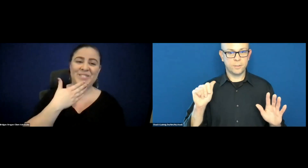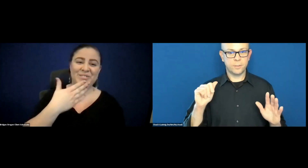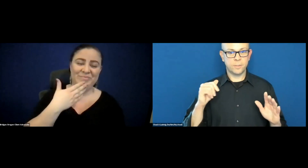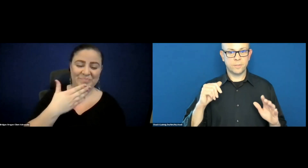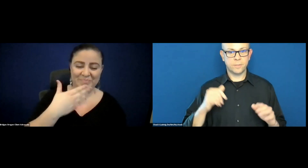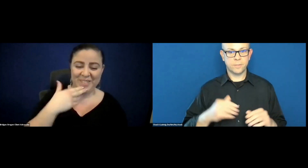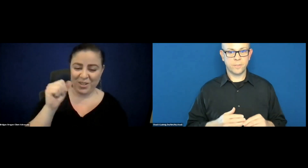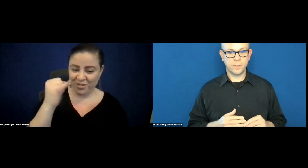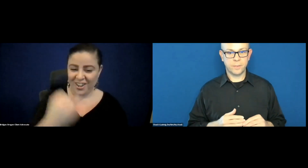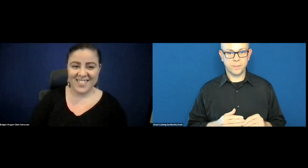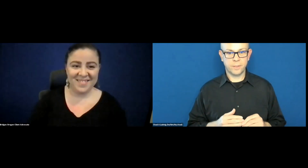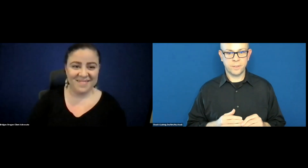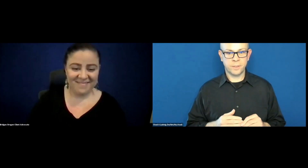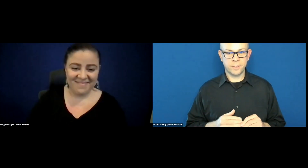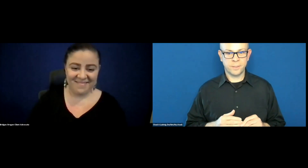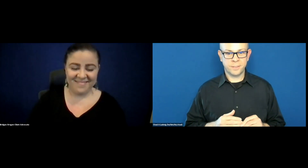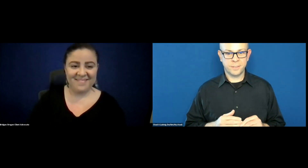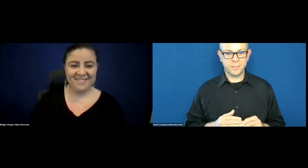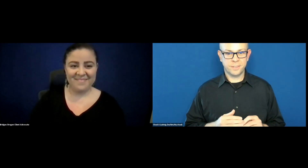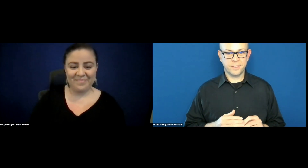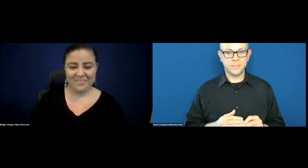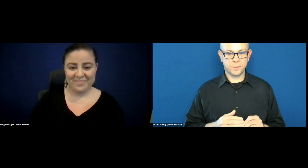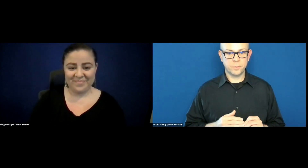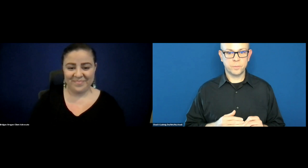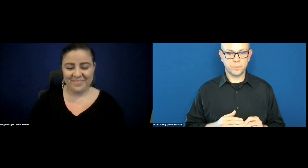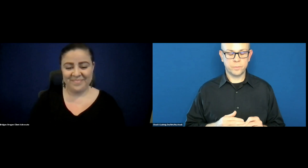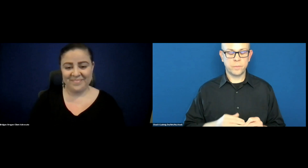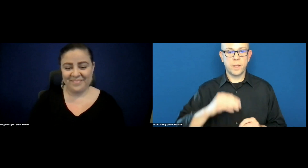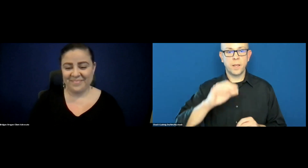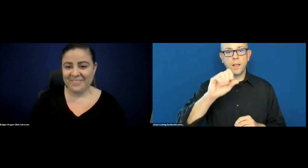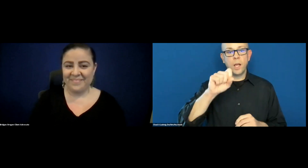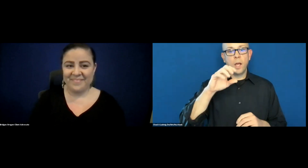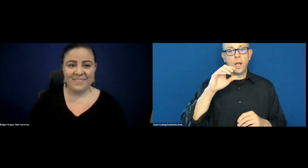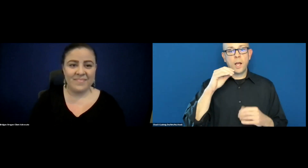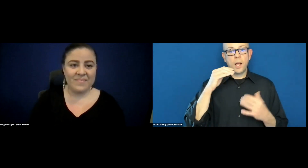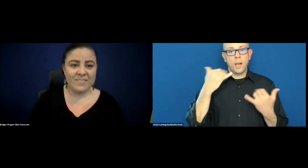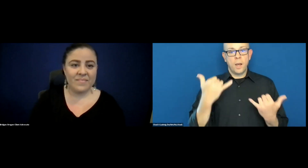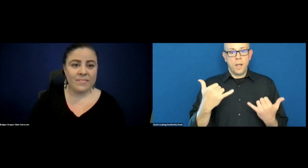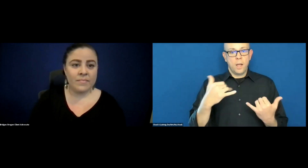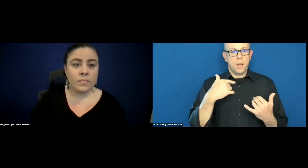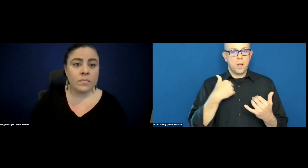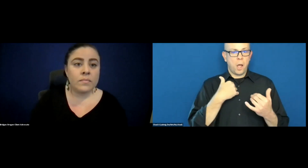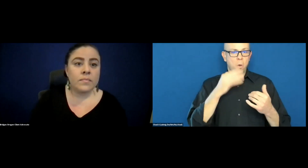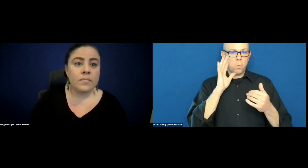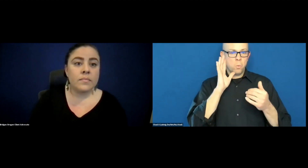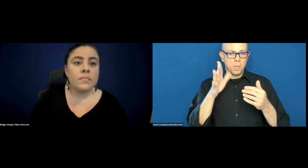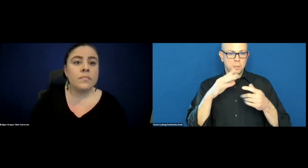All right. Thank you, Charla. Thank you.